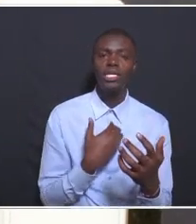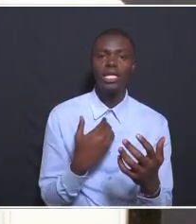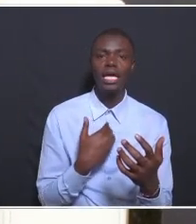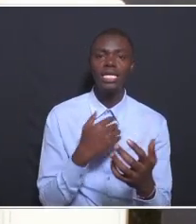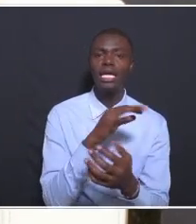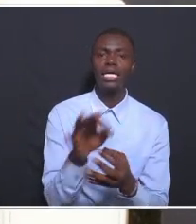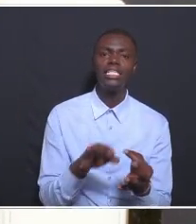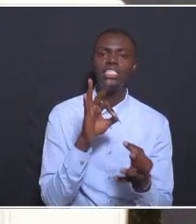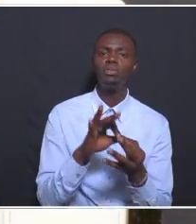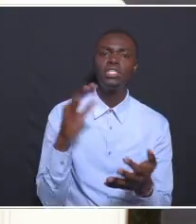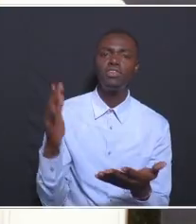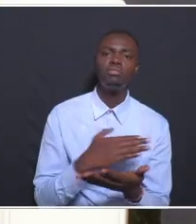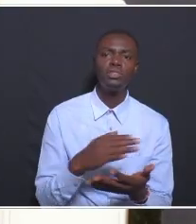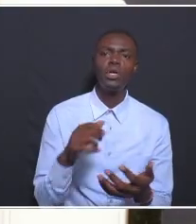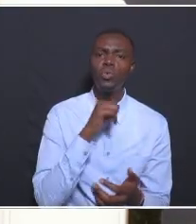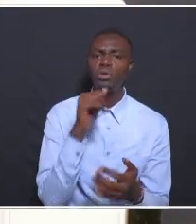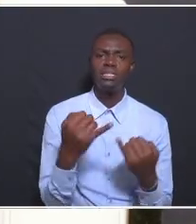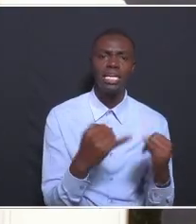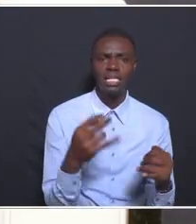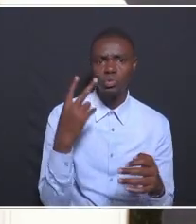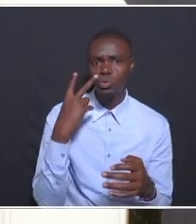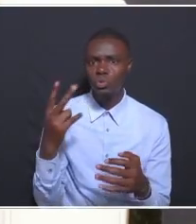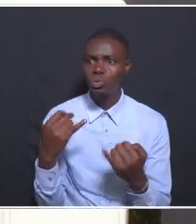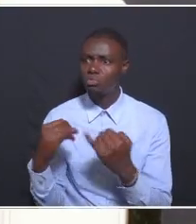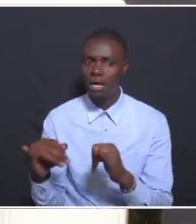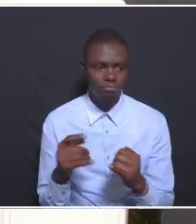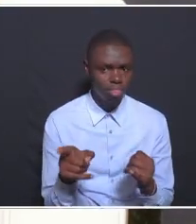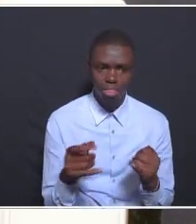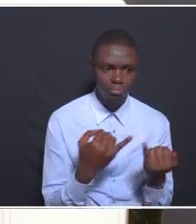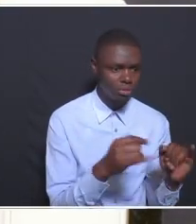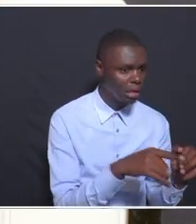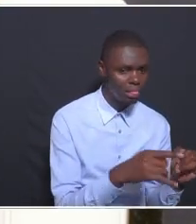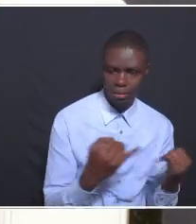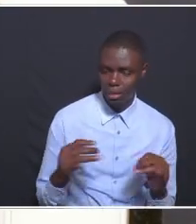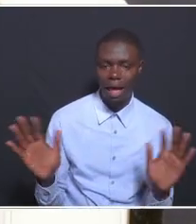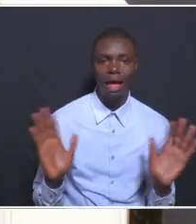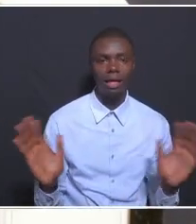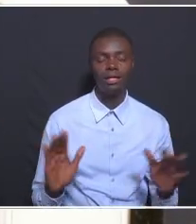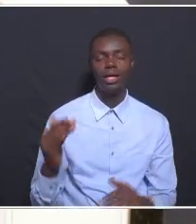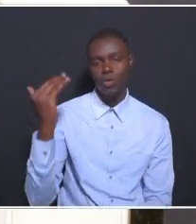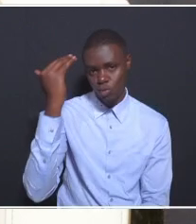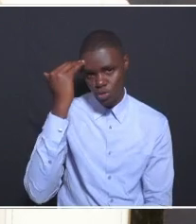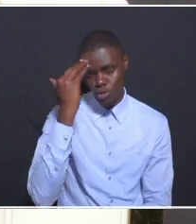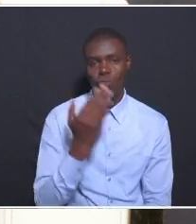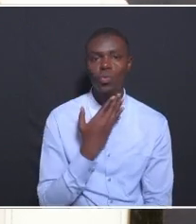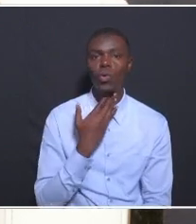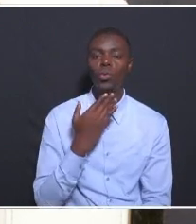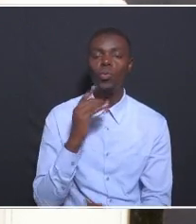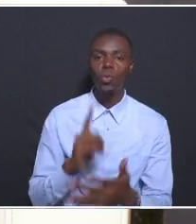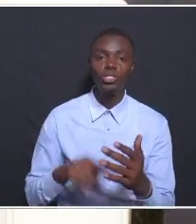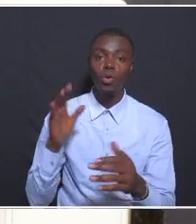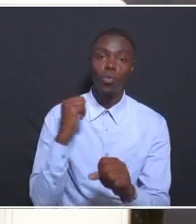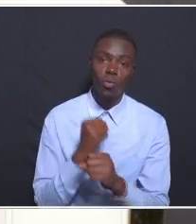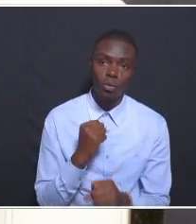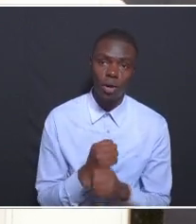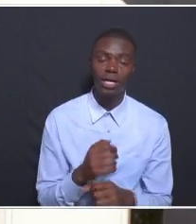were not like trying to see if this works or if this won't work. We already knew what will work, and we only shot